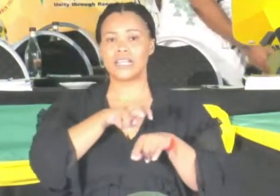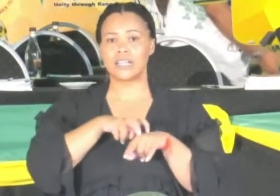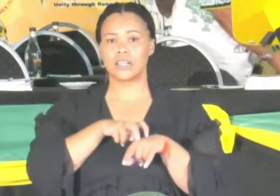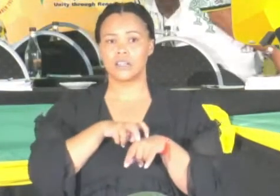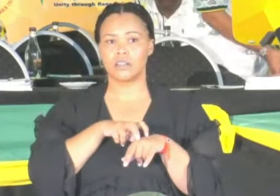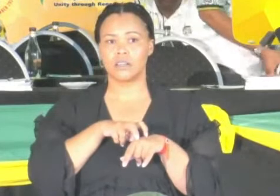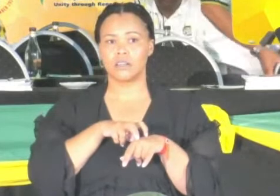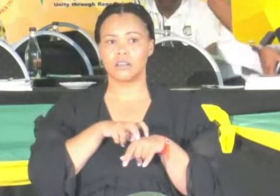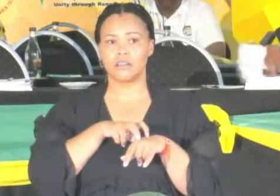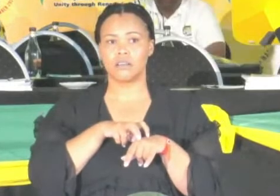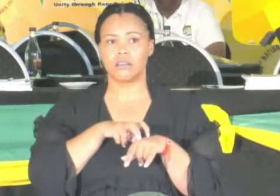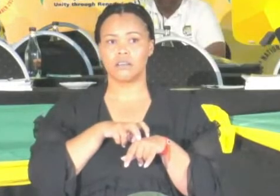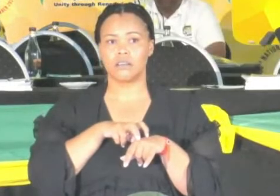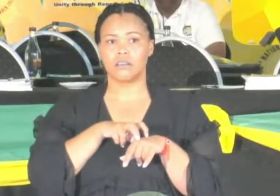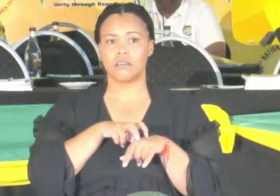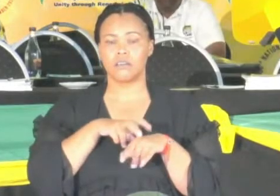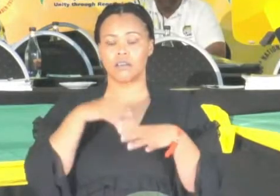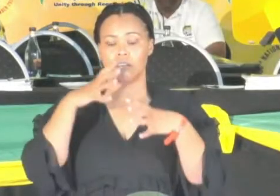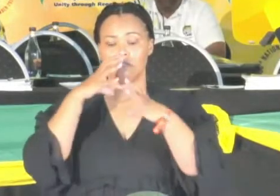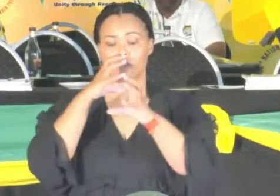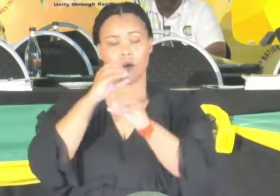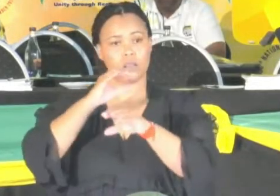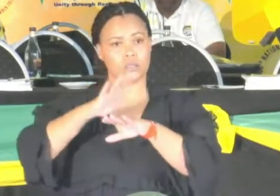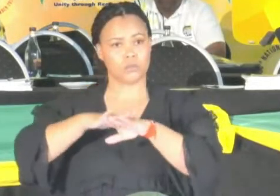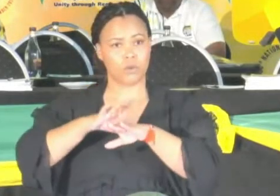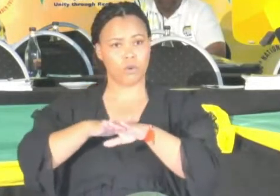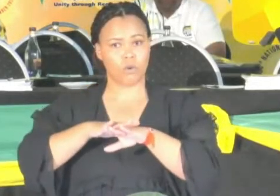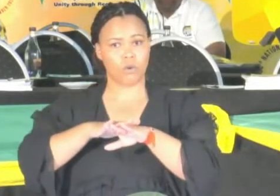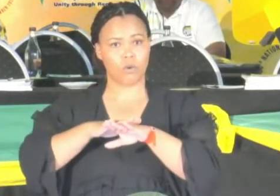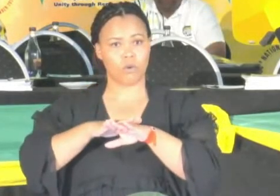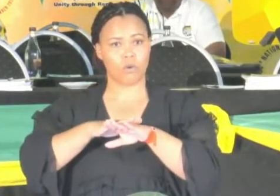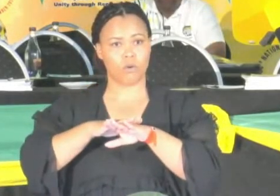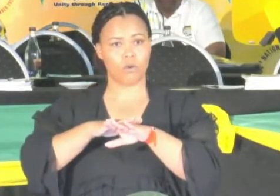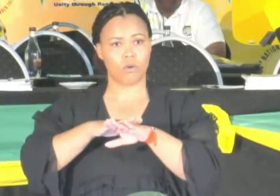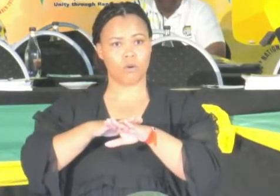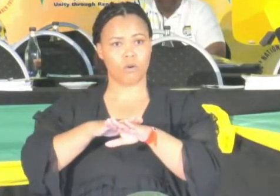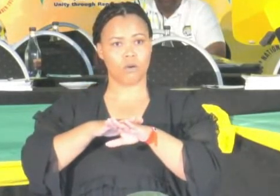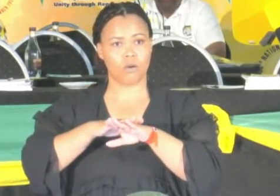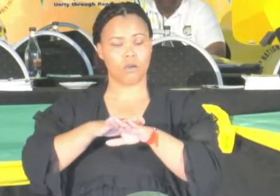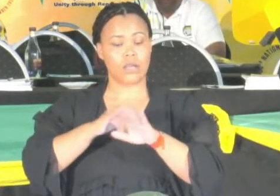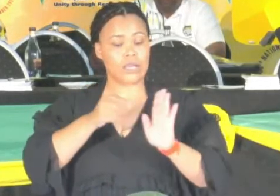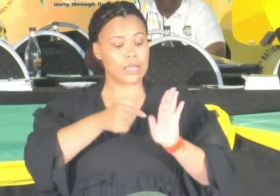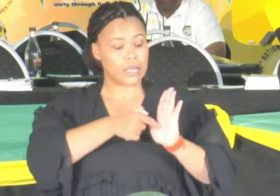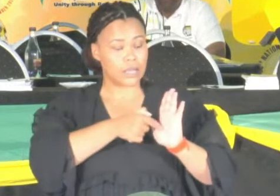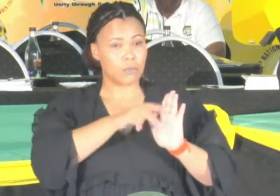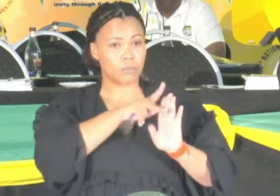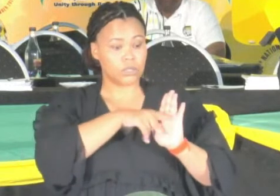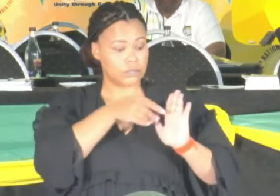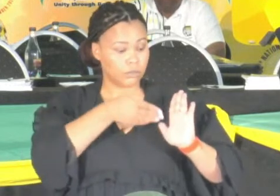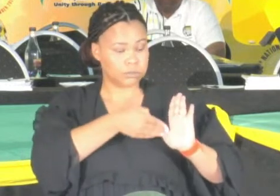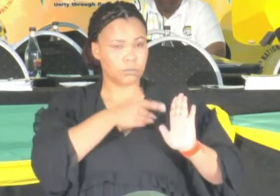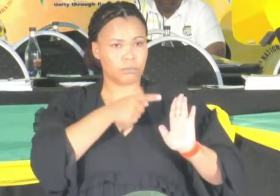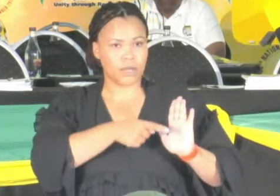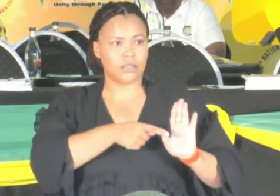focused in ensuring their effective and full implementation.